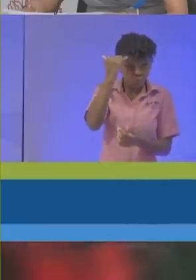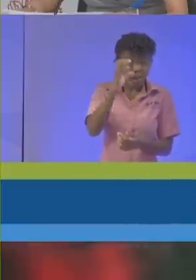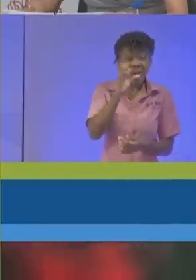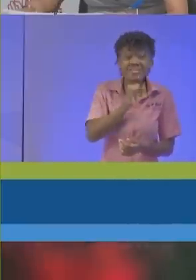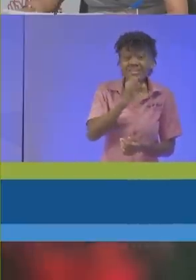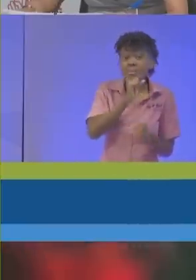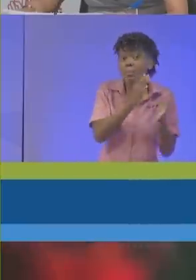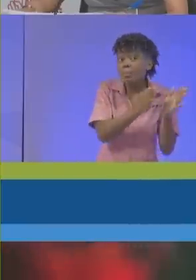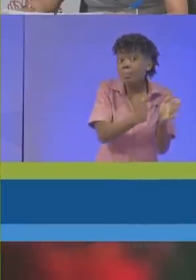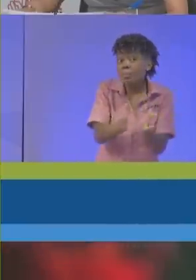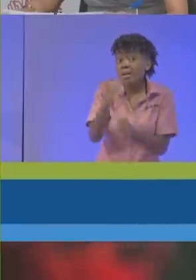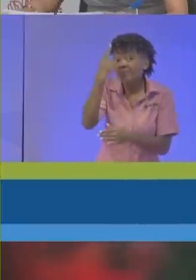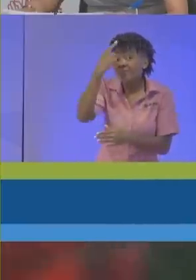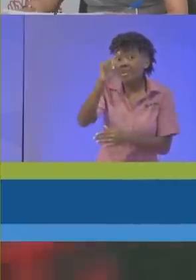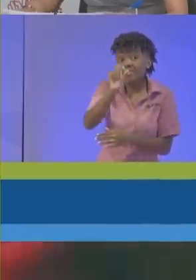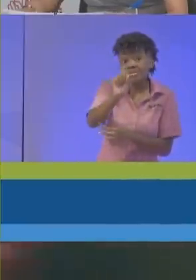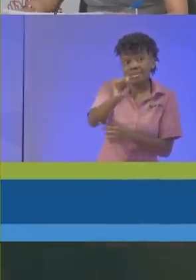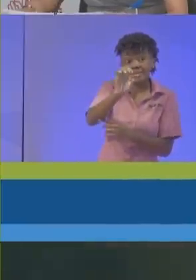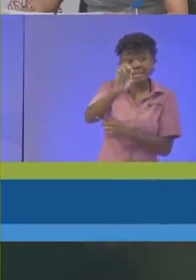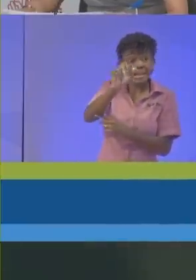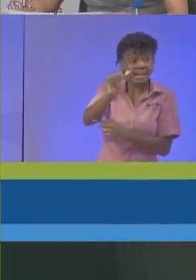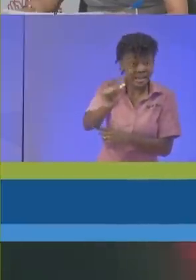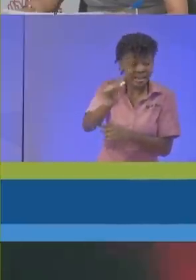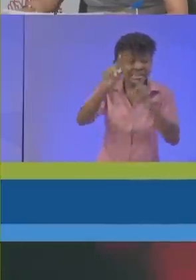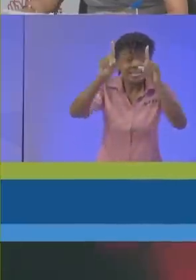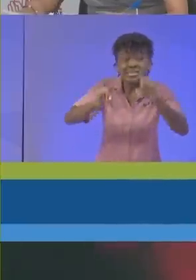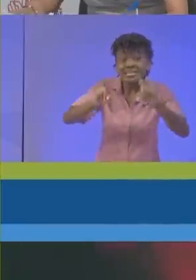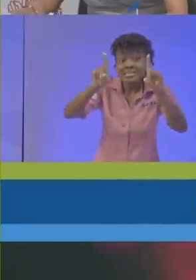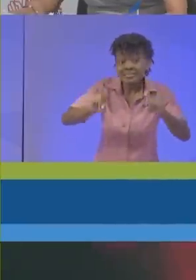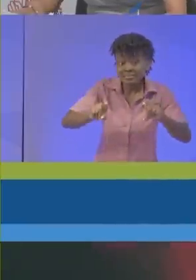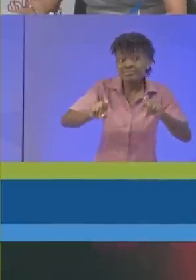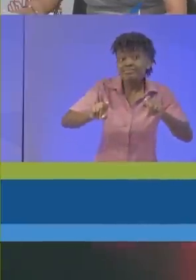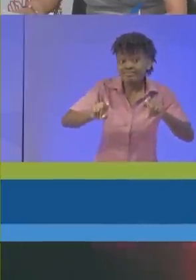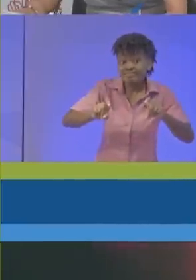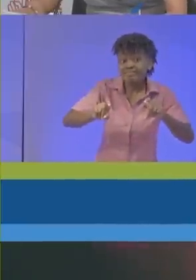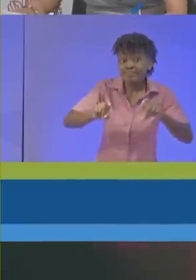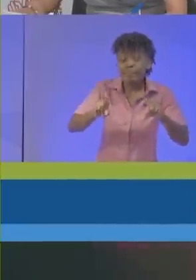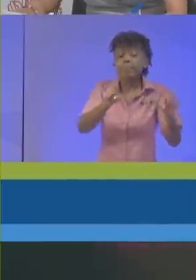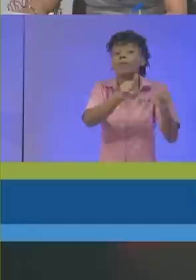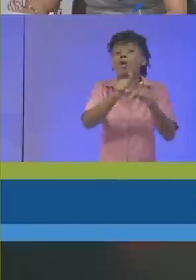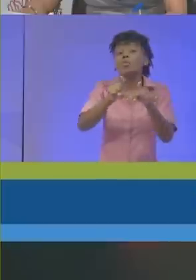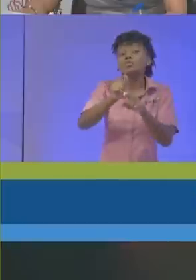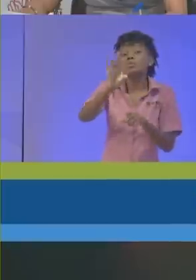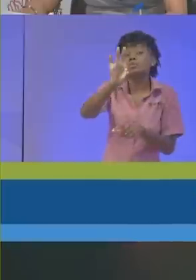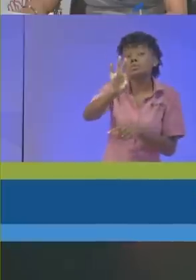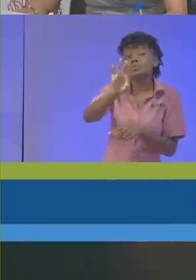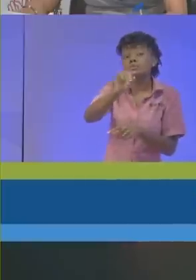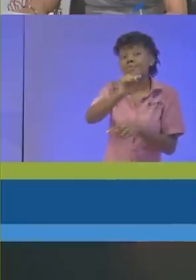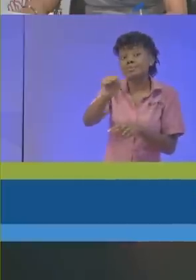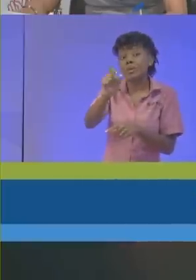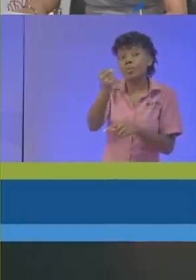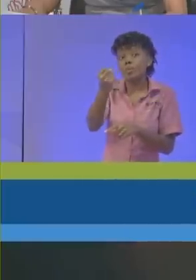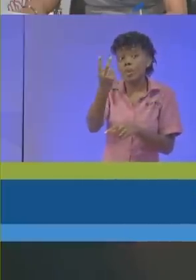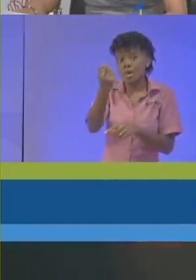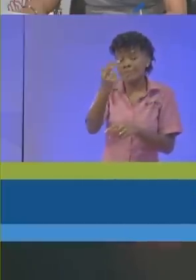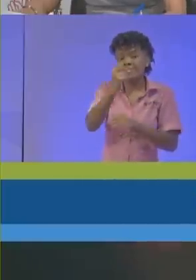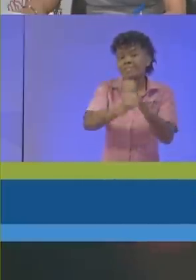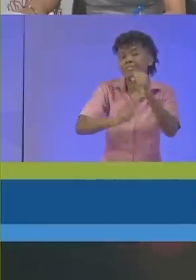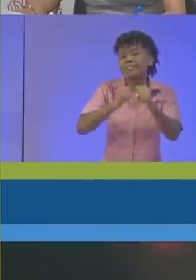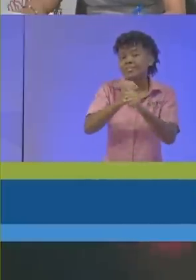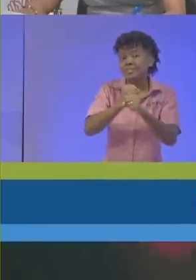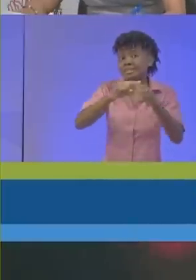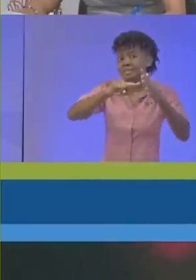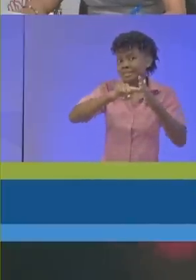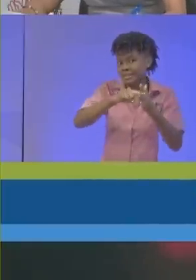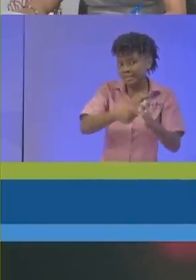12 years, we start the HPV vaccine, human papilloma virus vaccines. And between